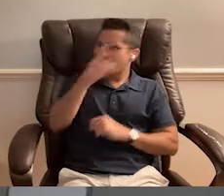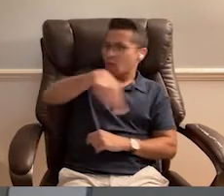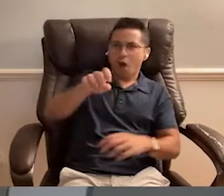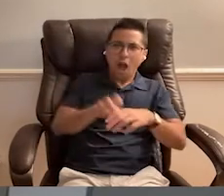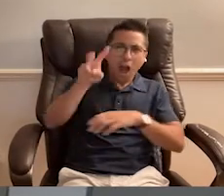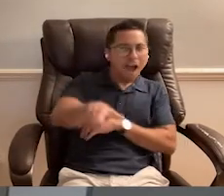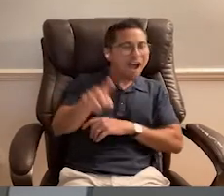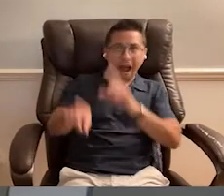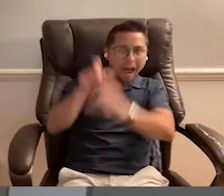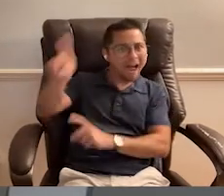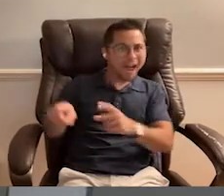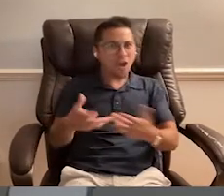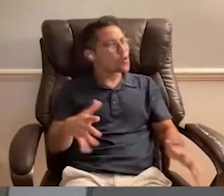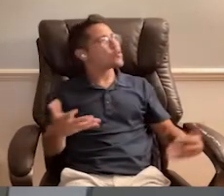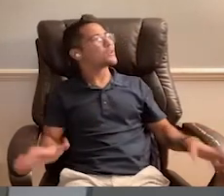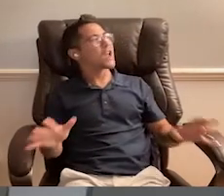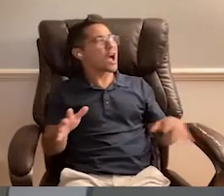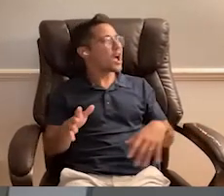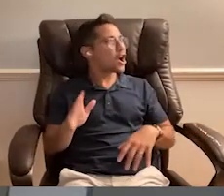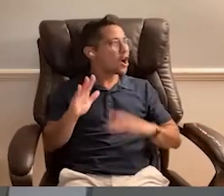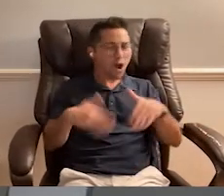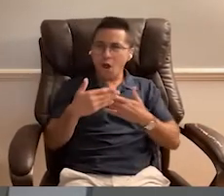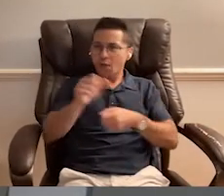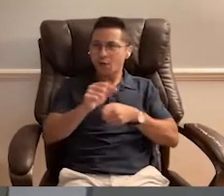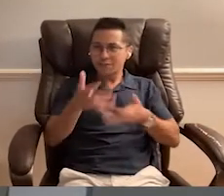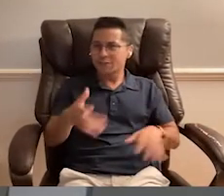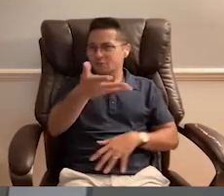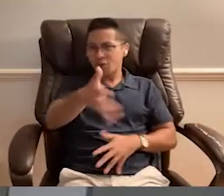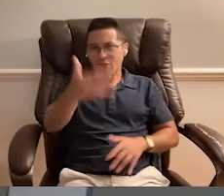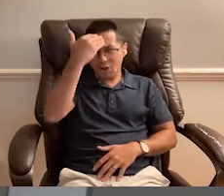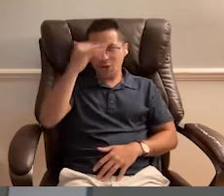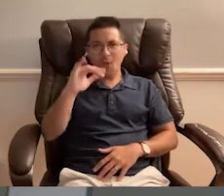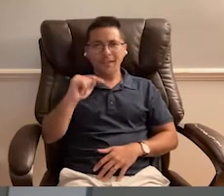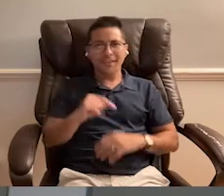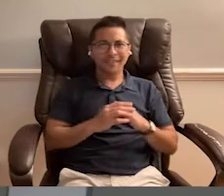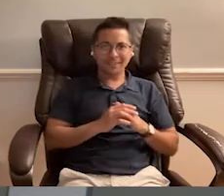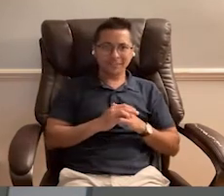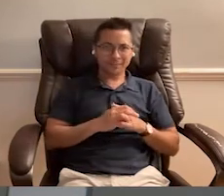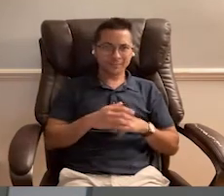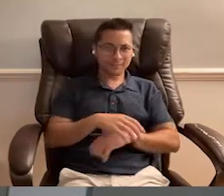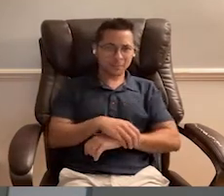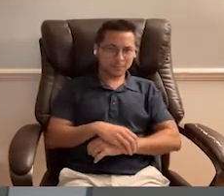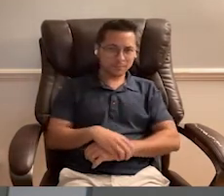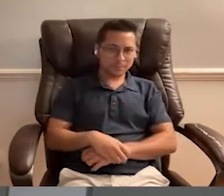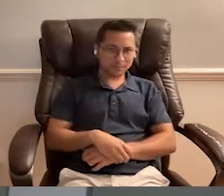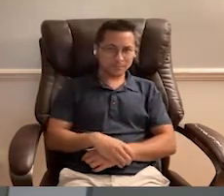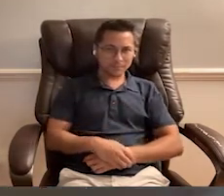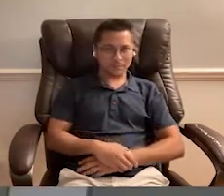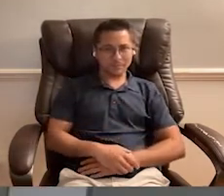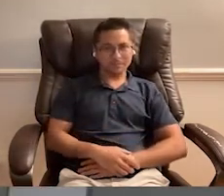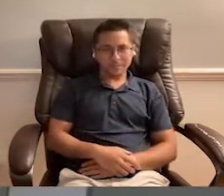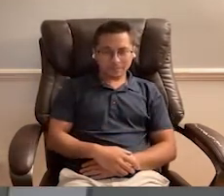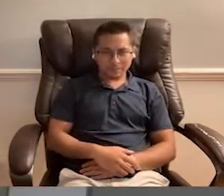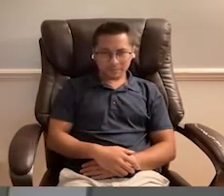we'll get to that in a minute. Okay. You guys have good questions. That's awesome. You are, we're done here. It's a lot of work is done there to know it. Thank you. Yeah, and there was